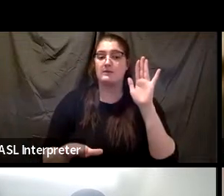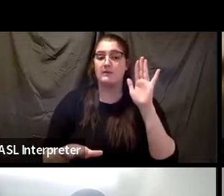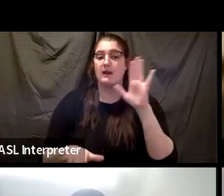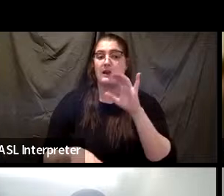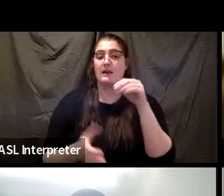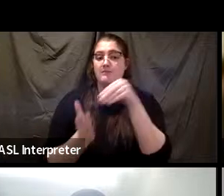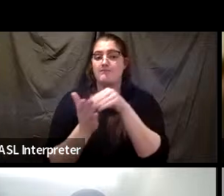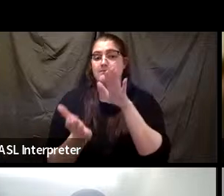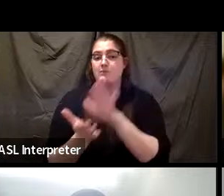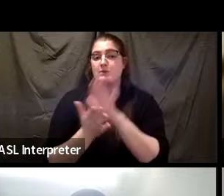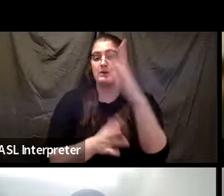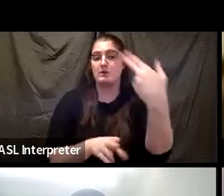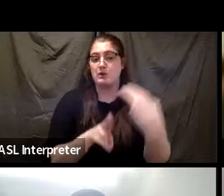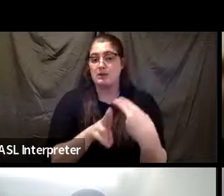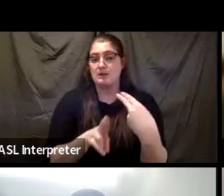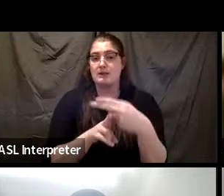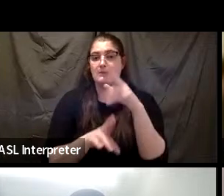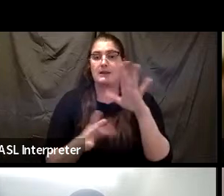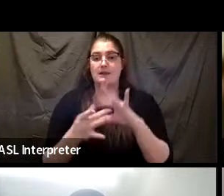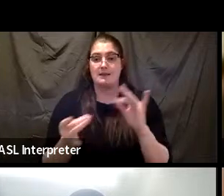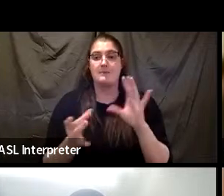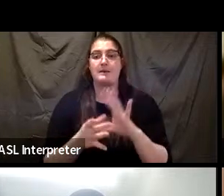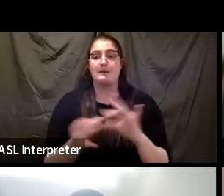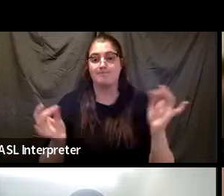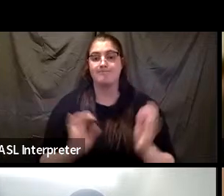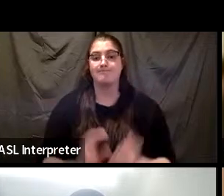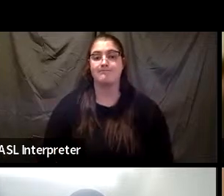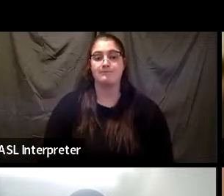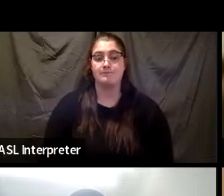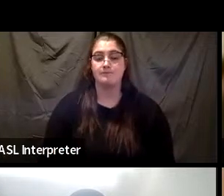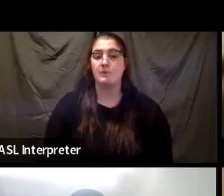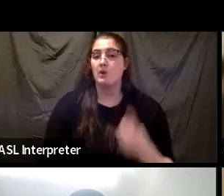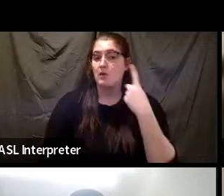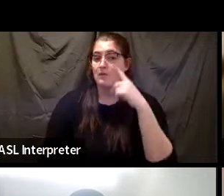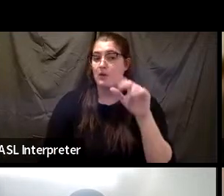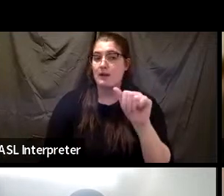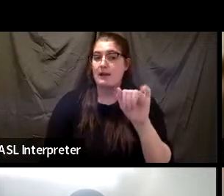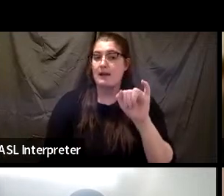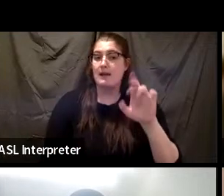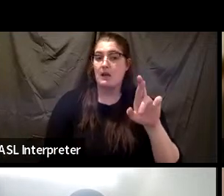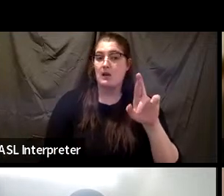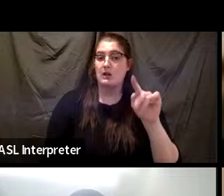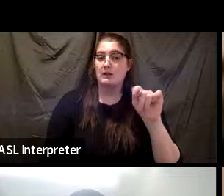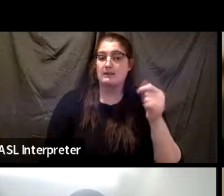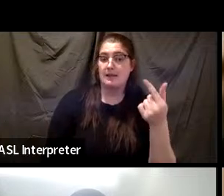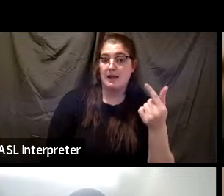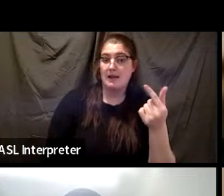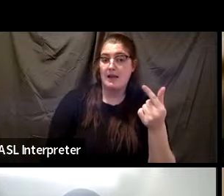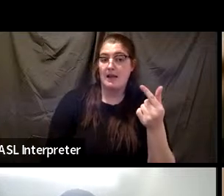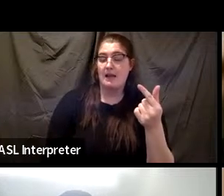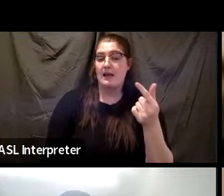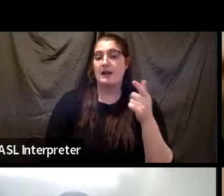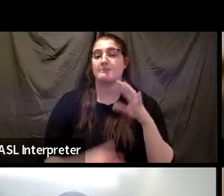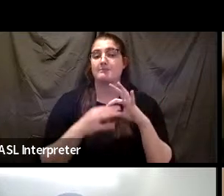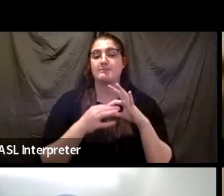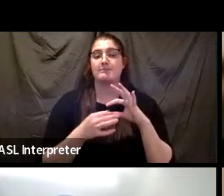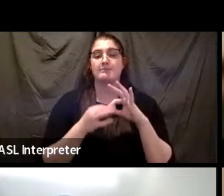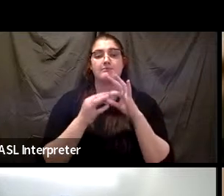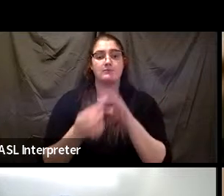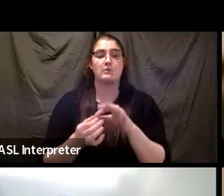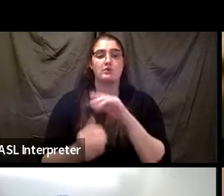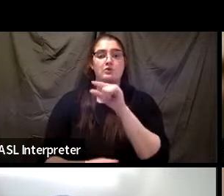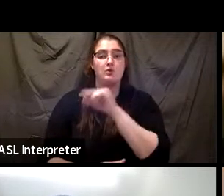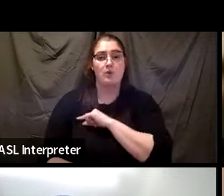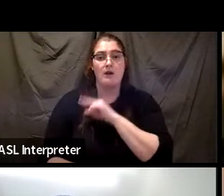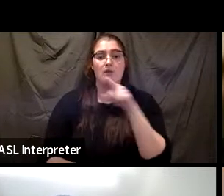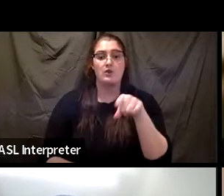their names to that statement. For the air tag, basically, in order to qualify for the air tag, you have to